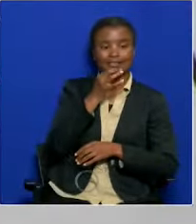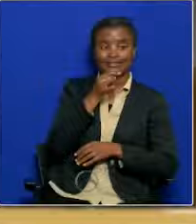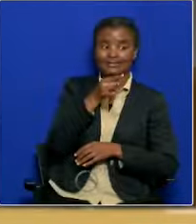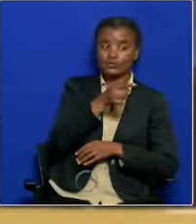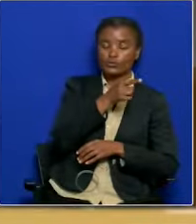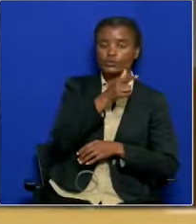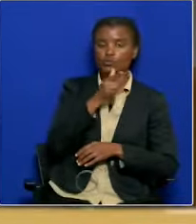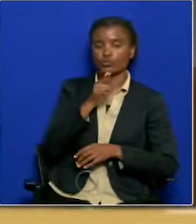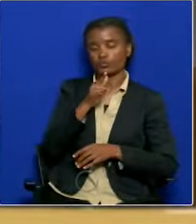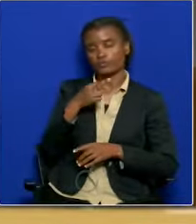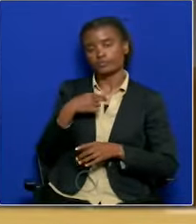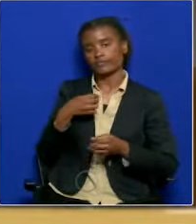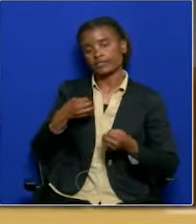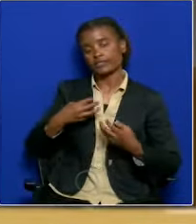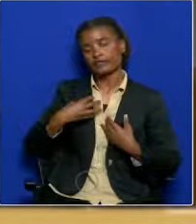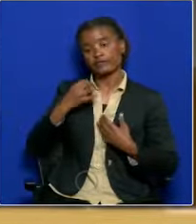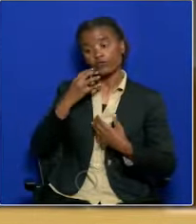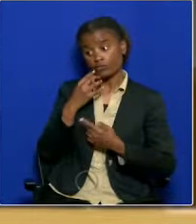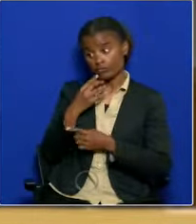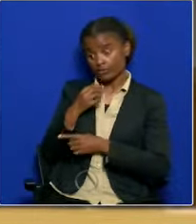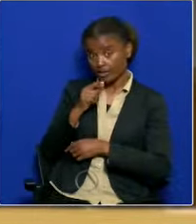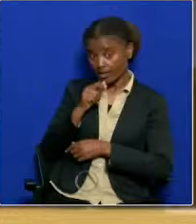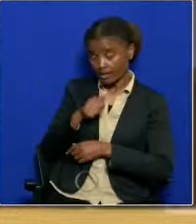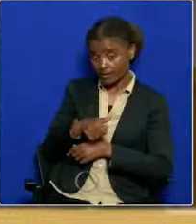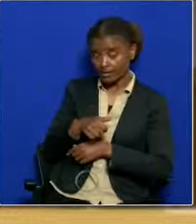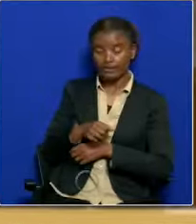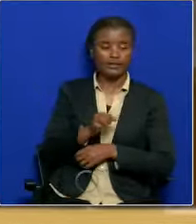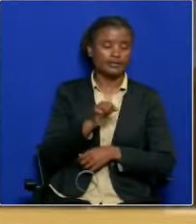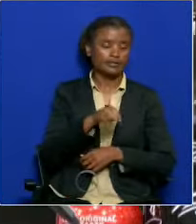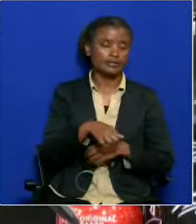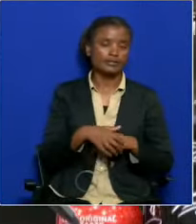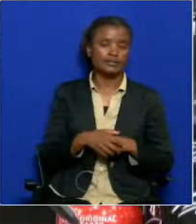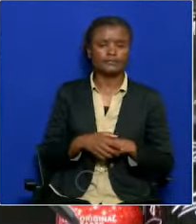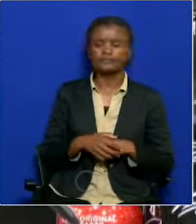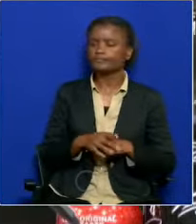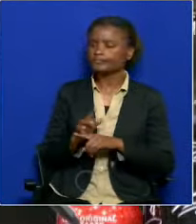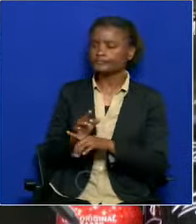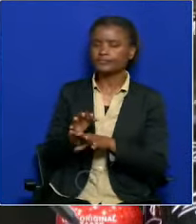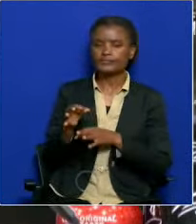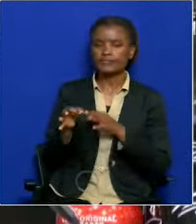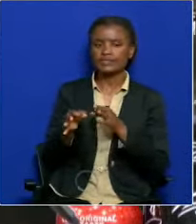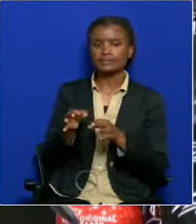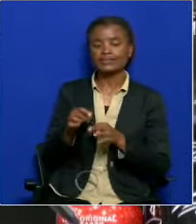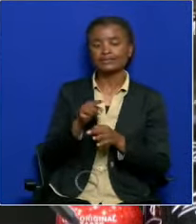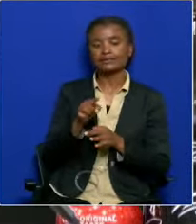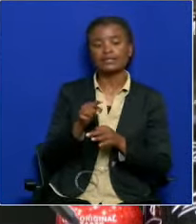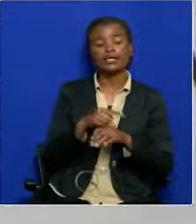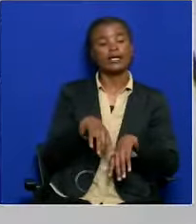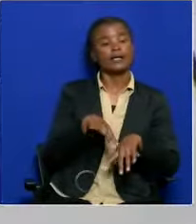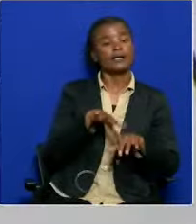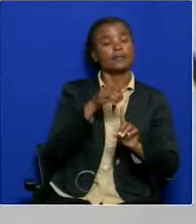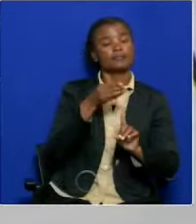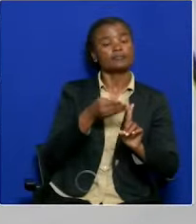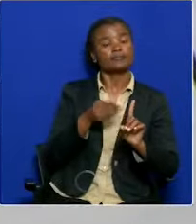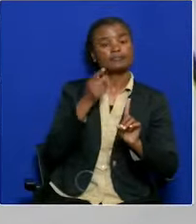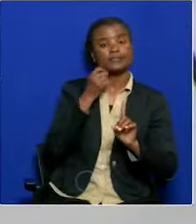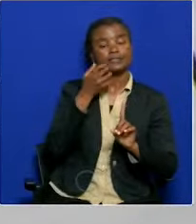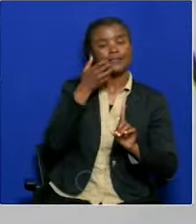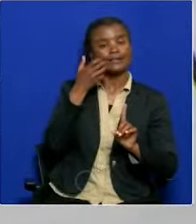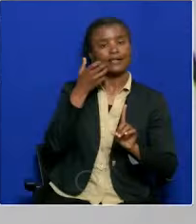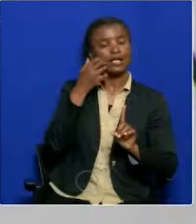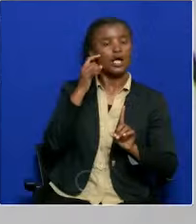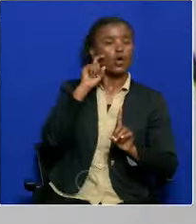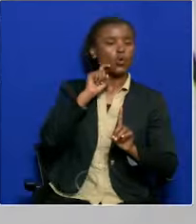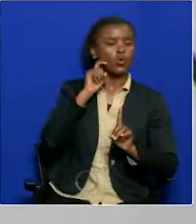That's your answer, General. Yes. Did he tell you what happened to Mr. Matlala's old phone? Why would you suddenly